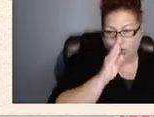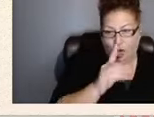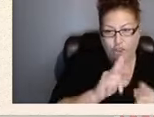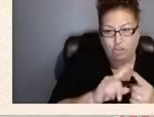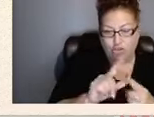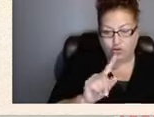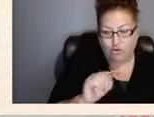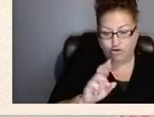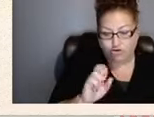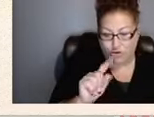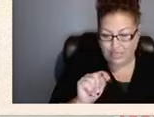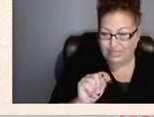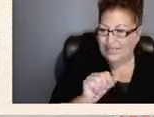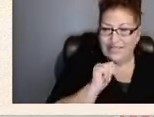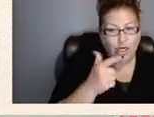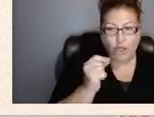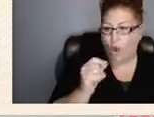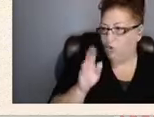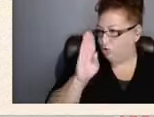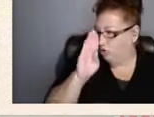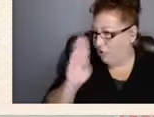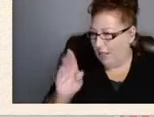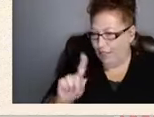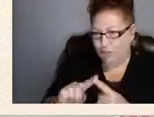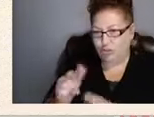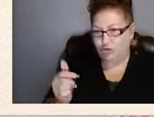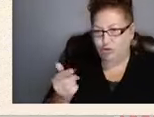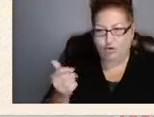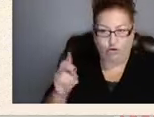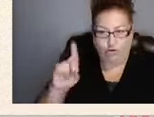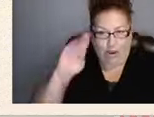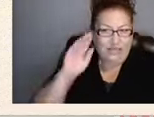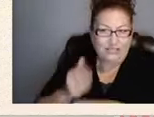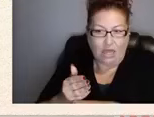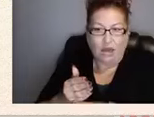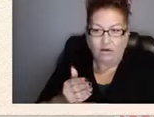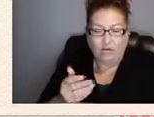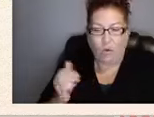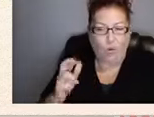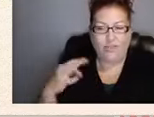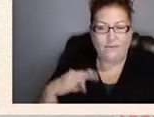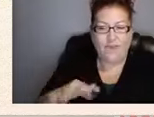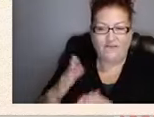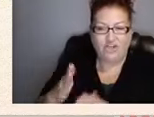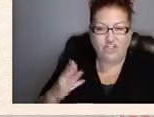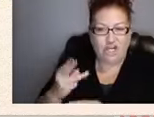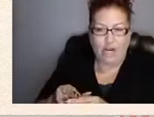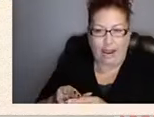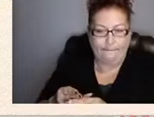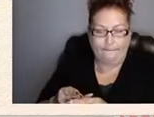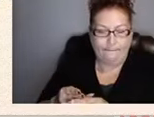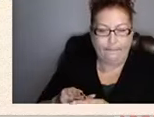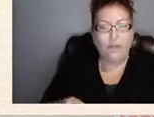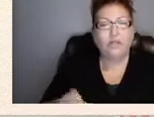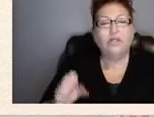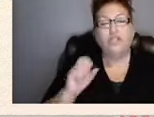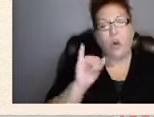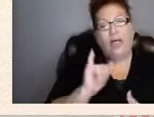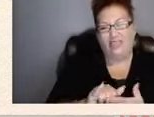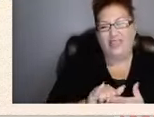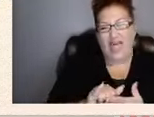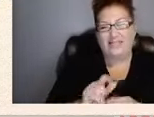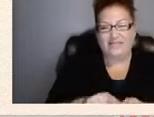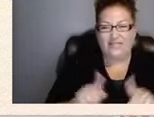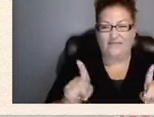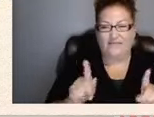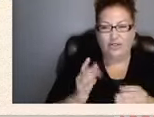directly to the beneficiary's name outright. So that's the difference between the